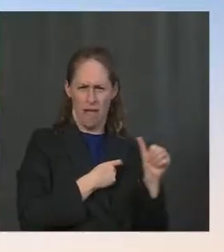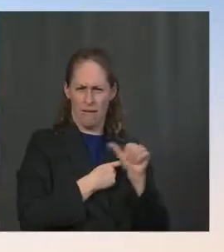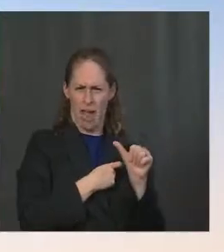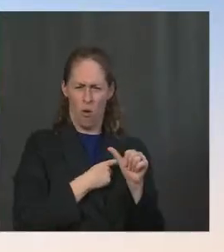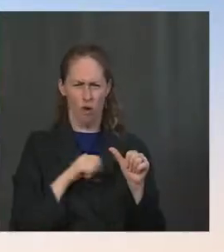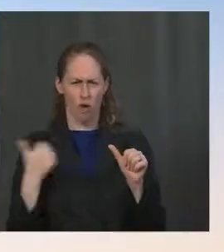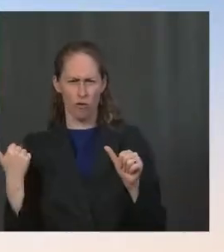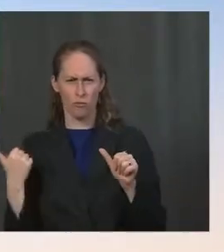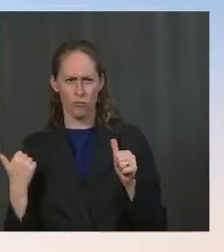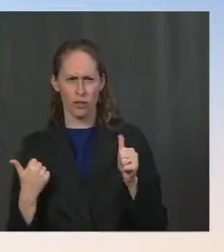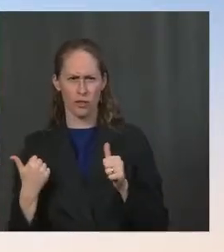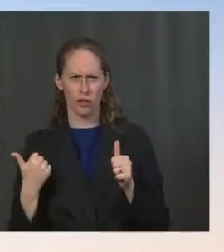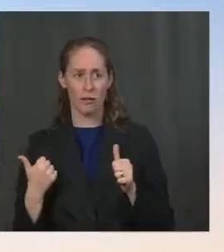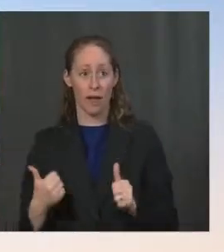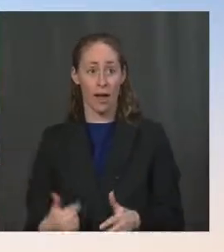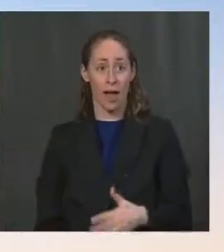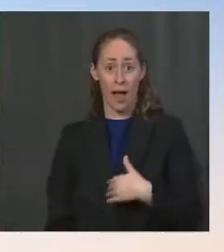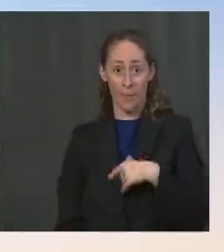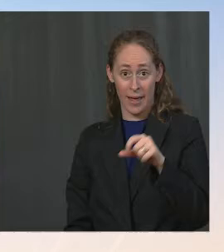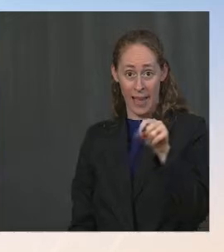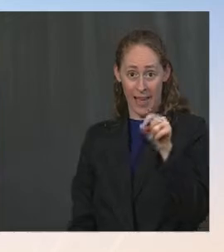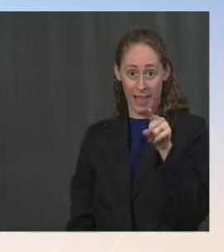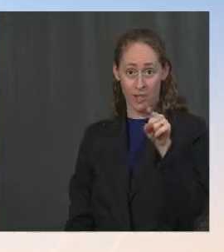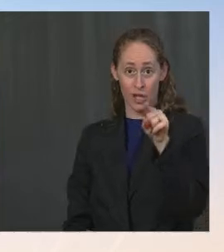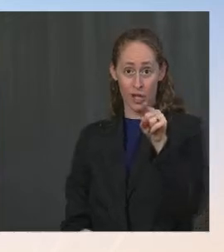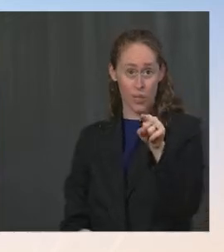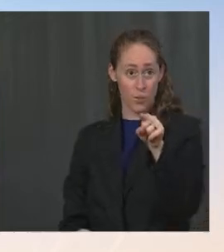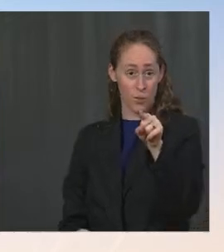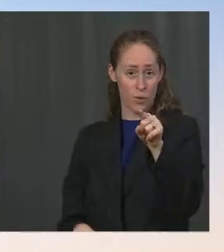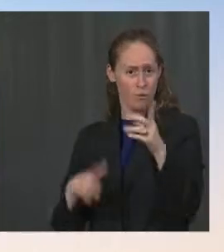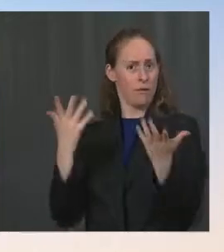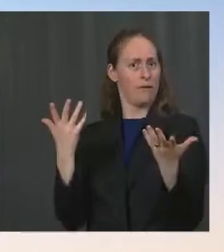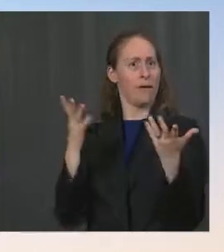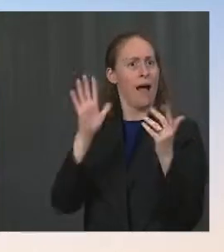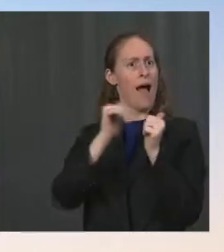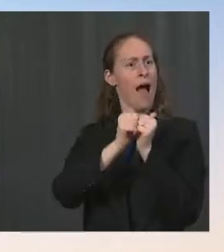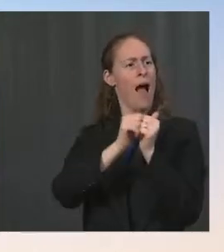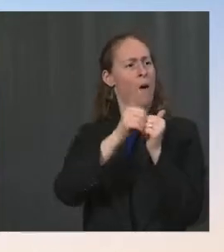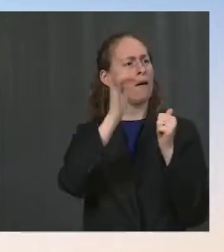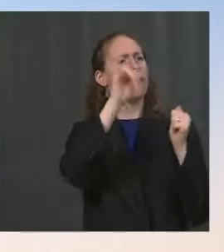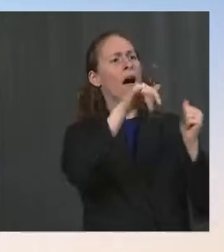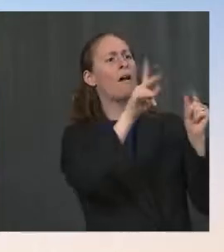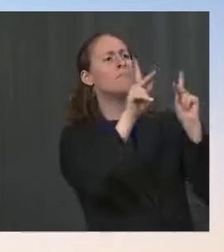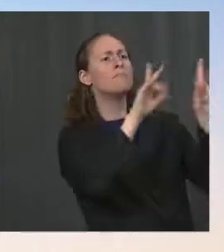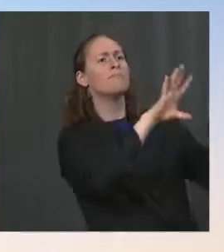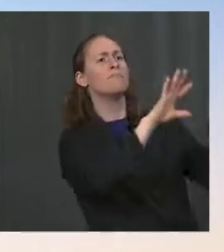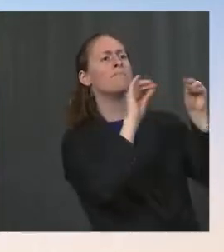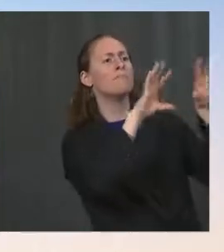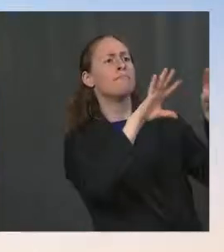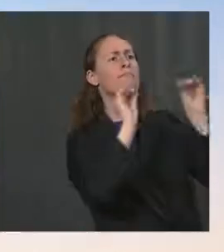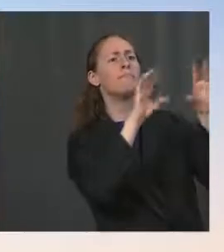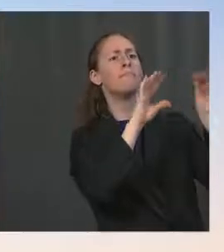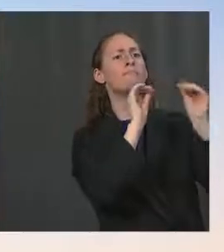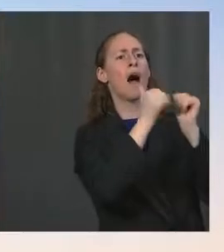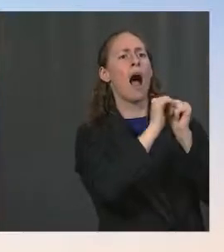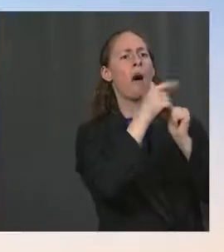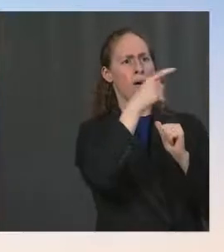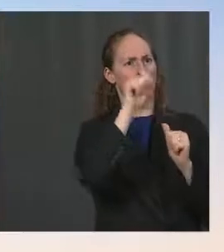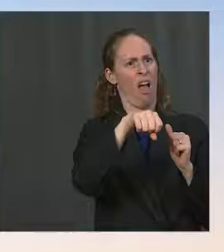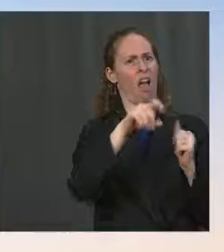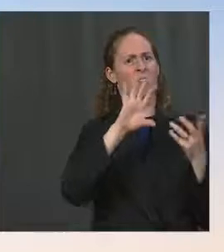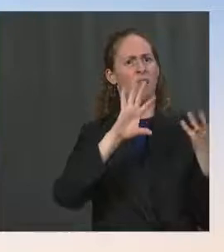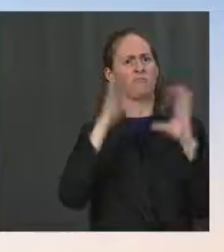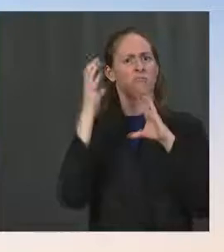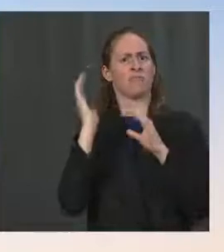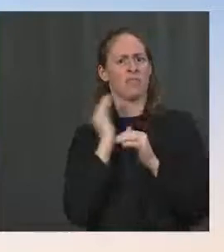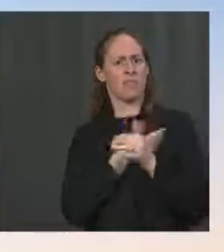about how does the manner in which the evacuation was managed, how does that affect our relationship with EU? And then those are some other